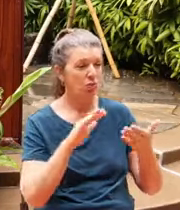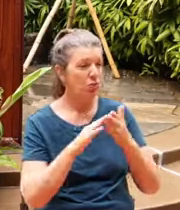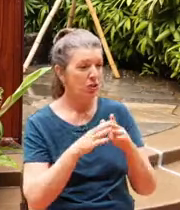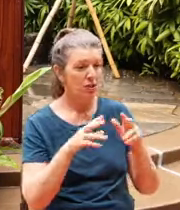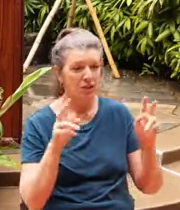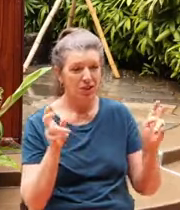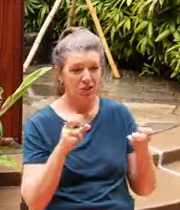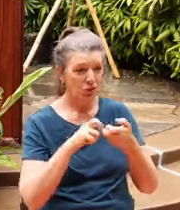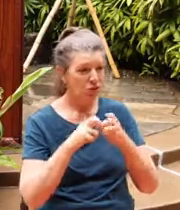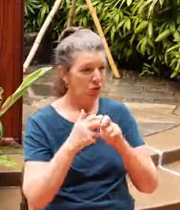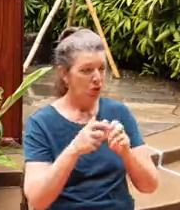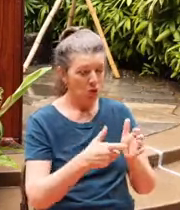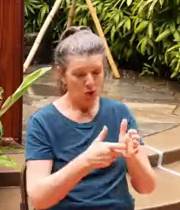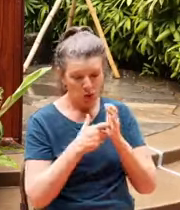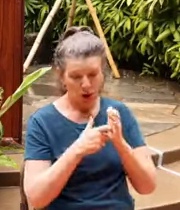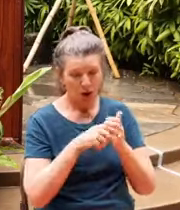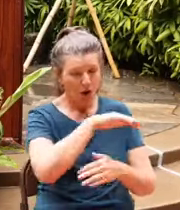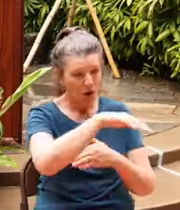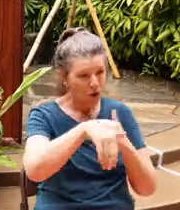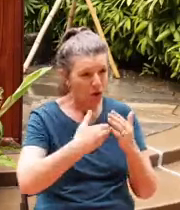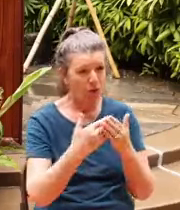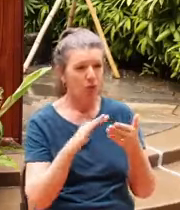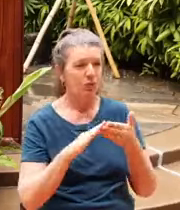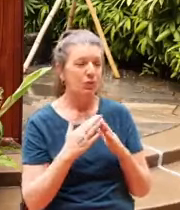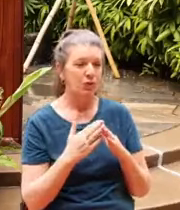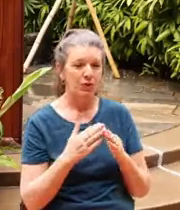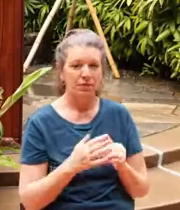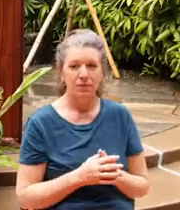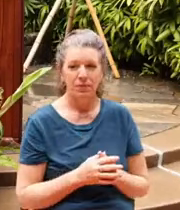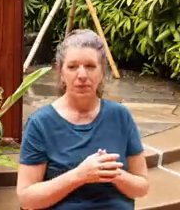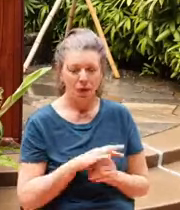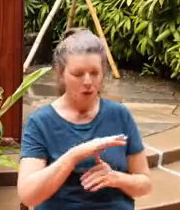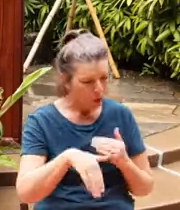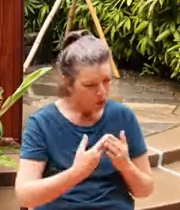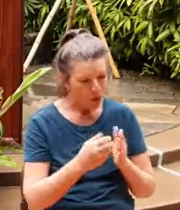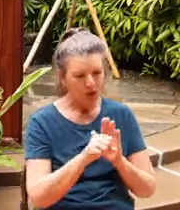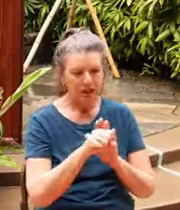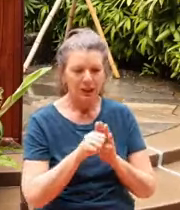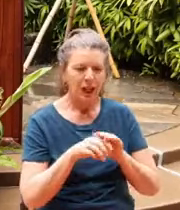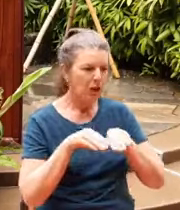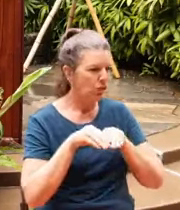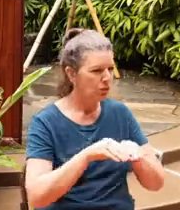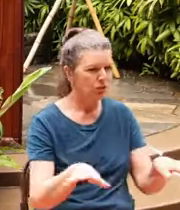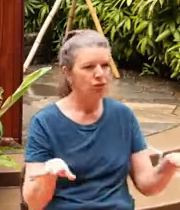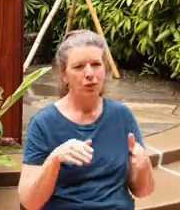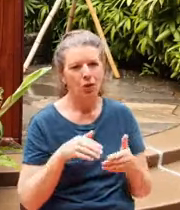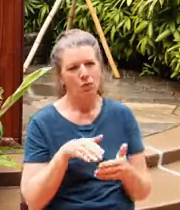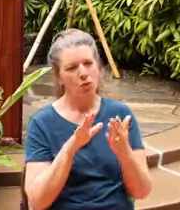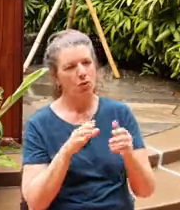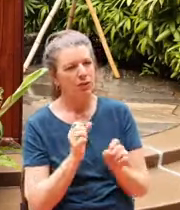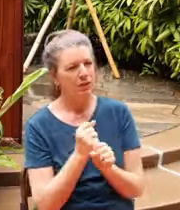that require a whole community, a whole statewide approach to make a difference.